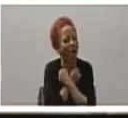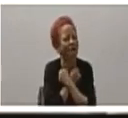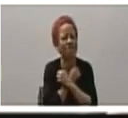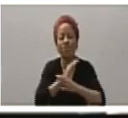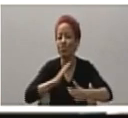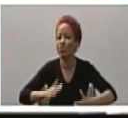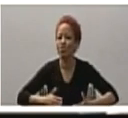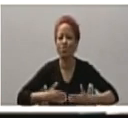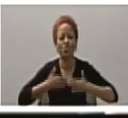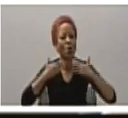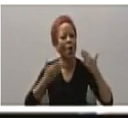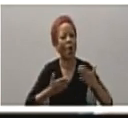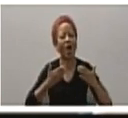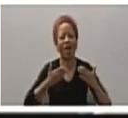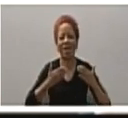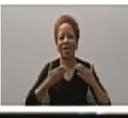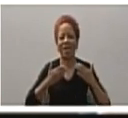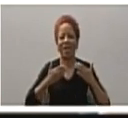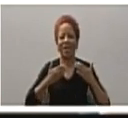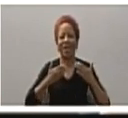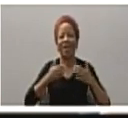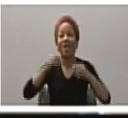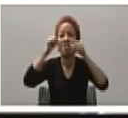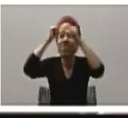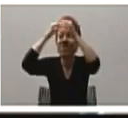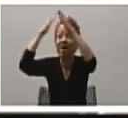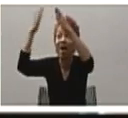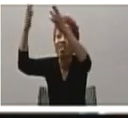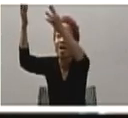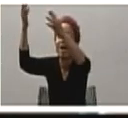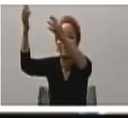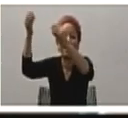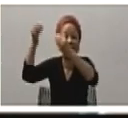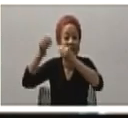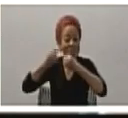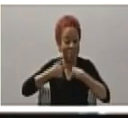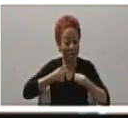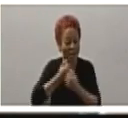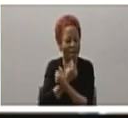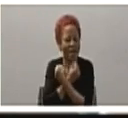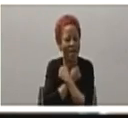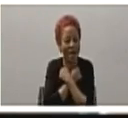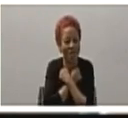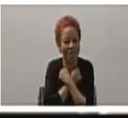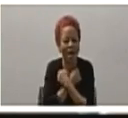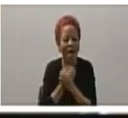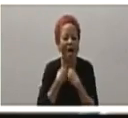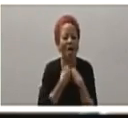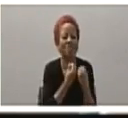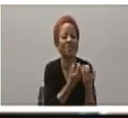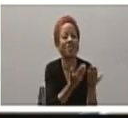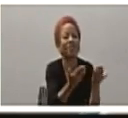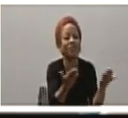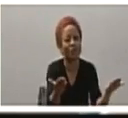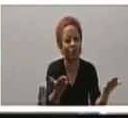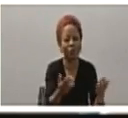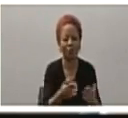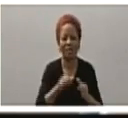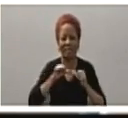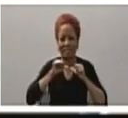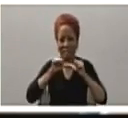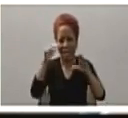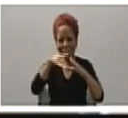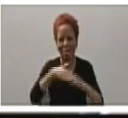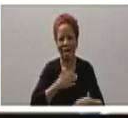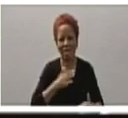Gospel. As the Father has loved me, so I have loved you. Remain in